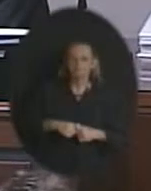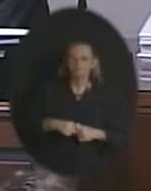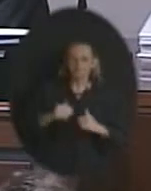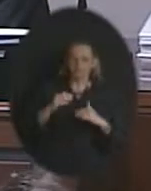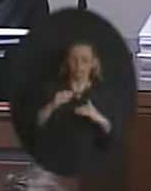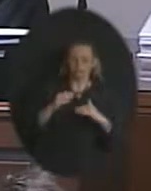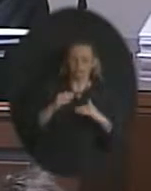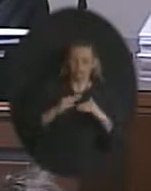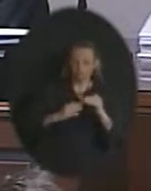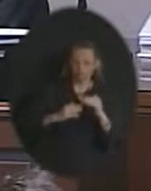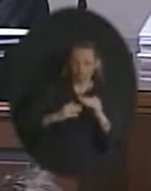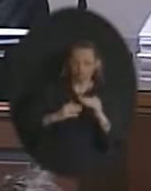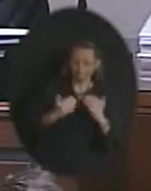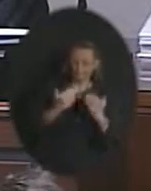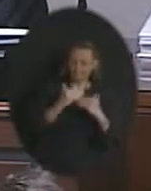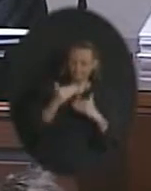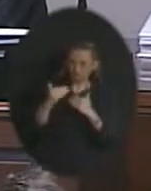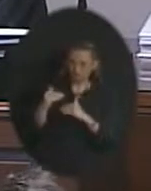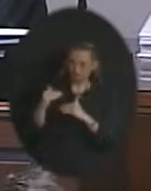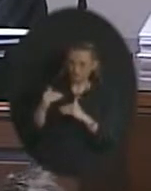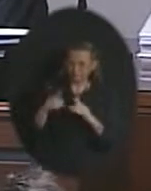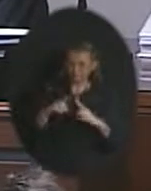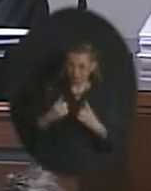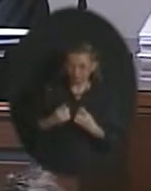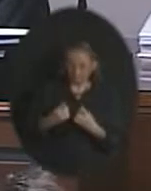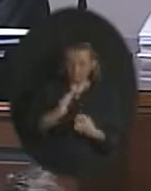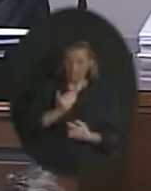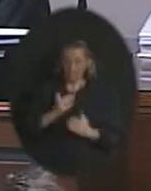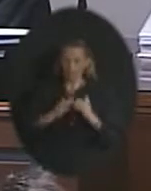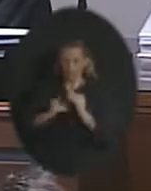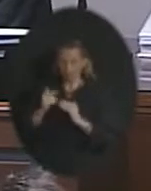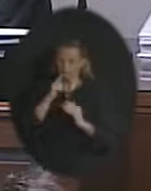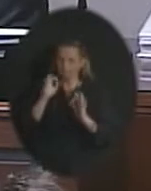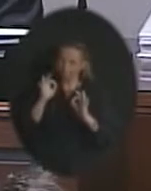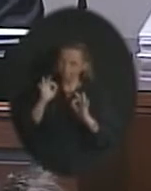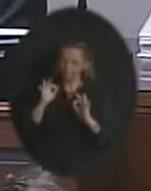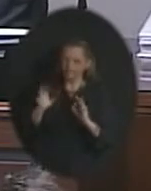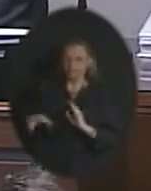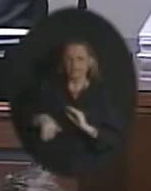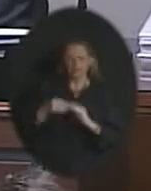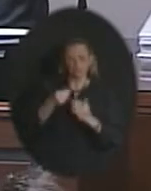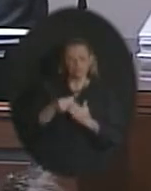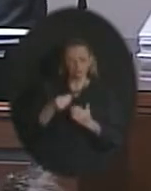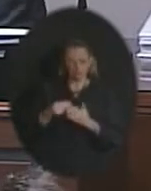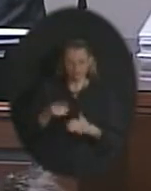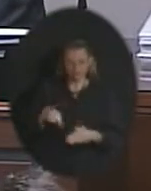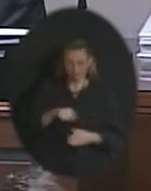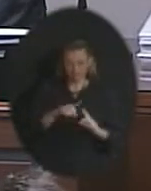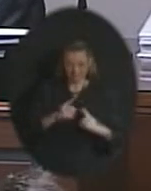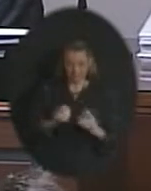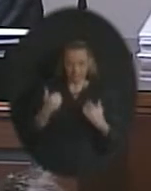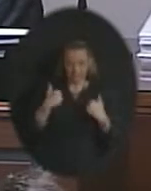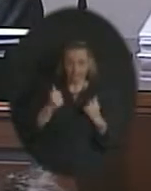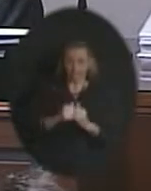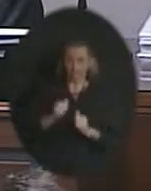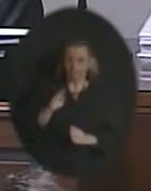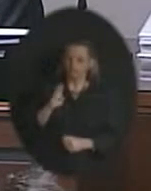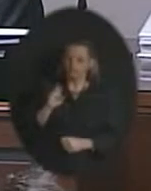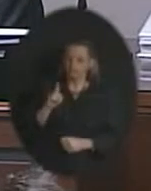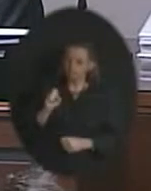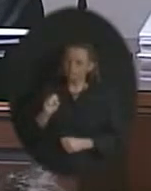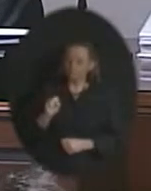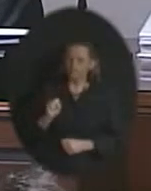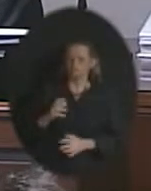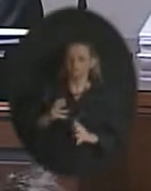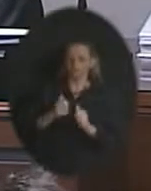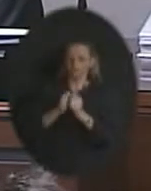district has is excellent. The extra money that you all have through bonds, through updates and stuff like